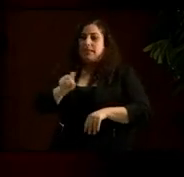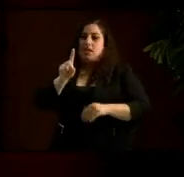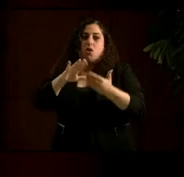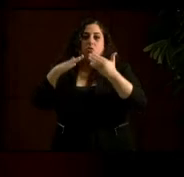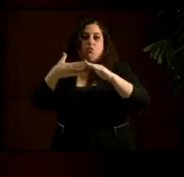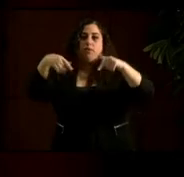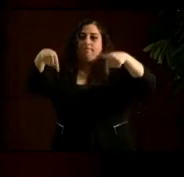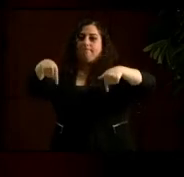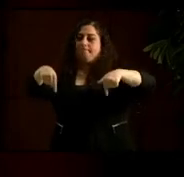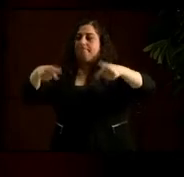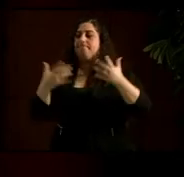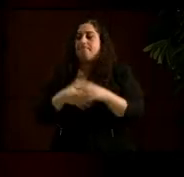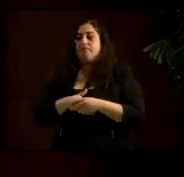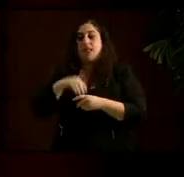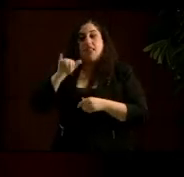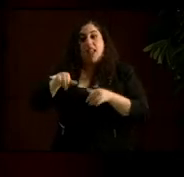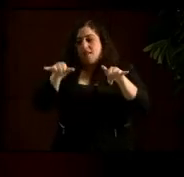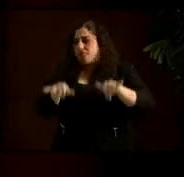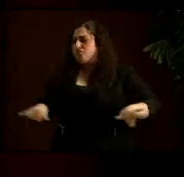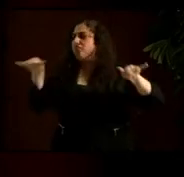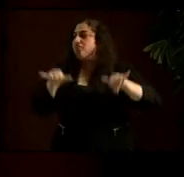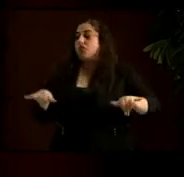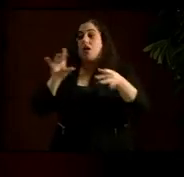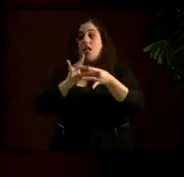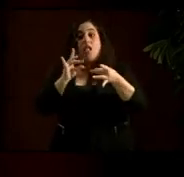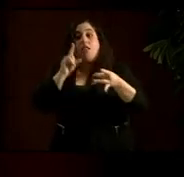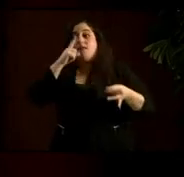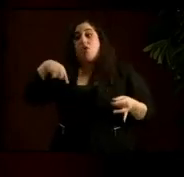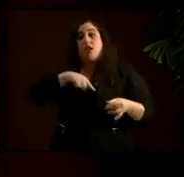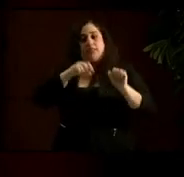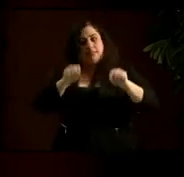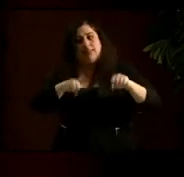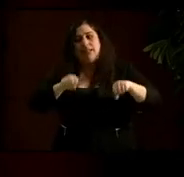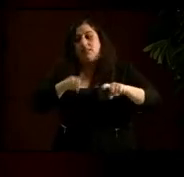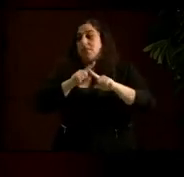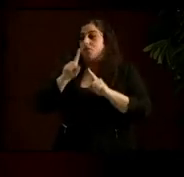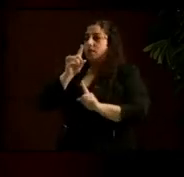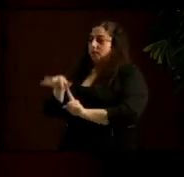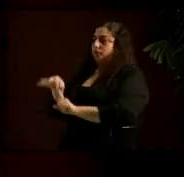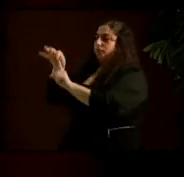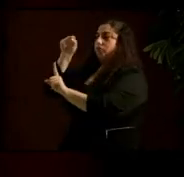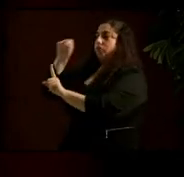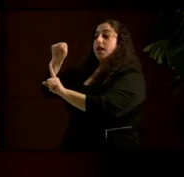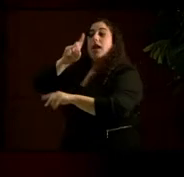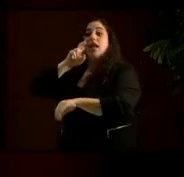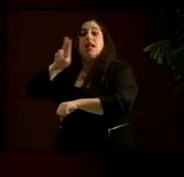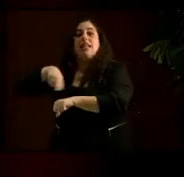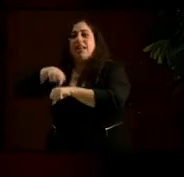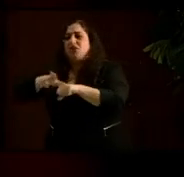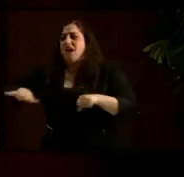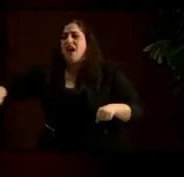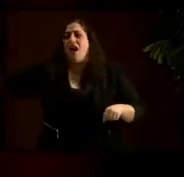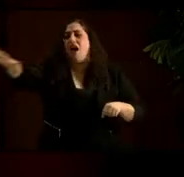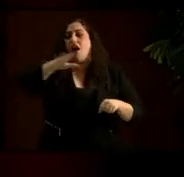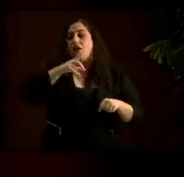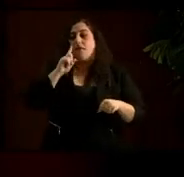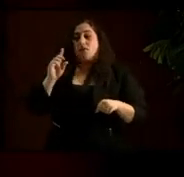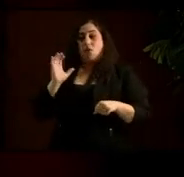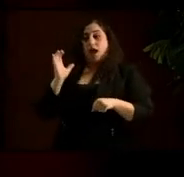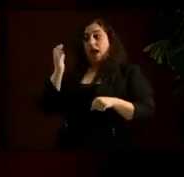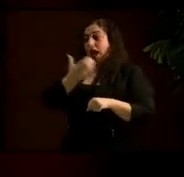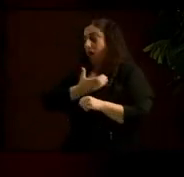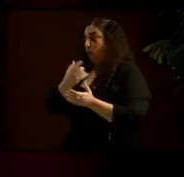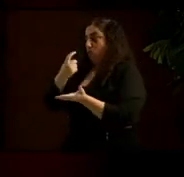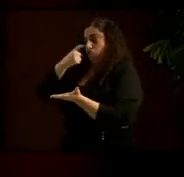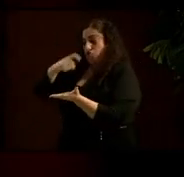common refrain for us, it is unique within the context of a nationally recognized public research university. And